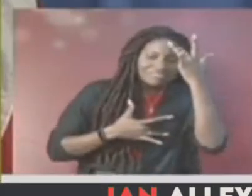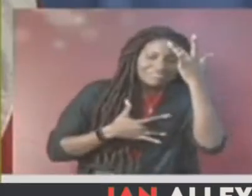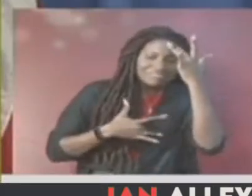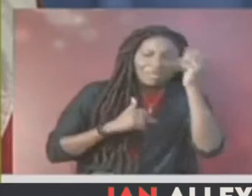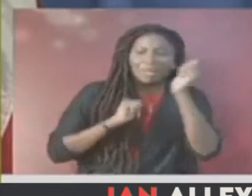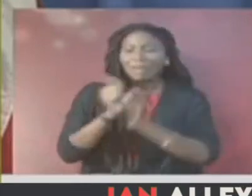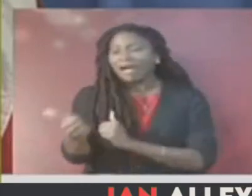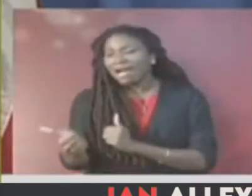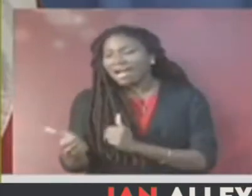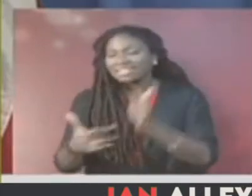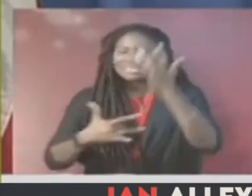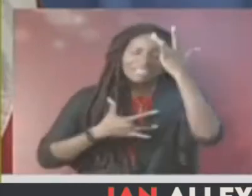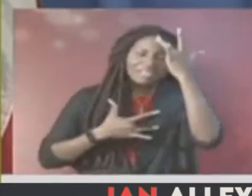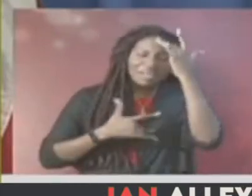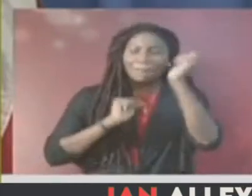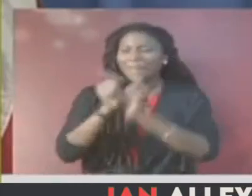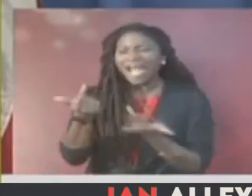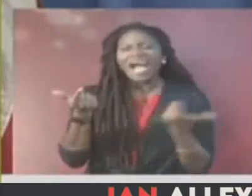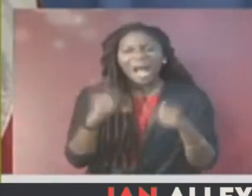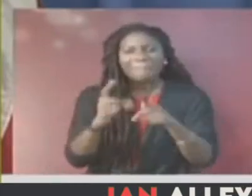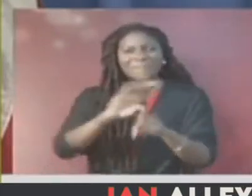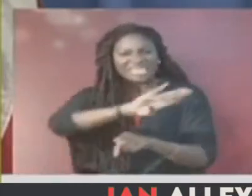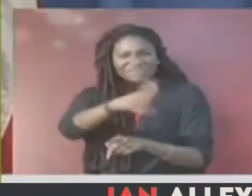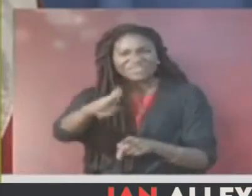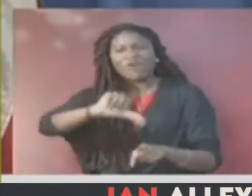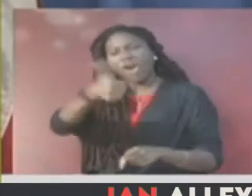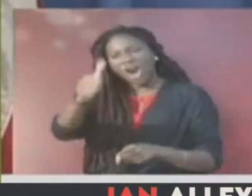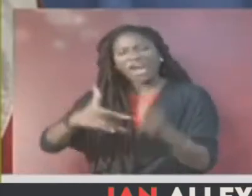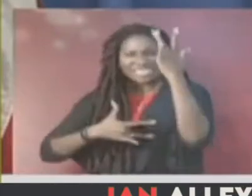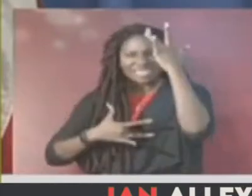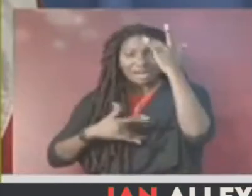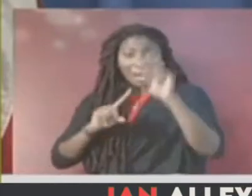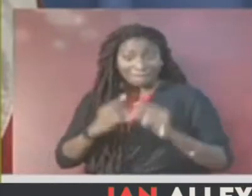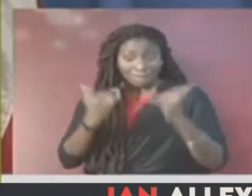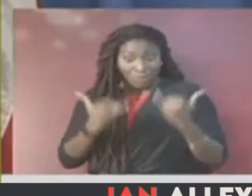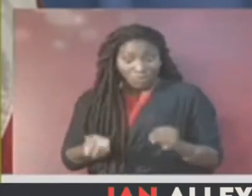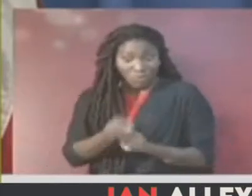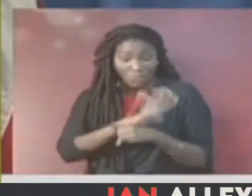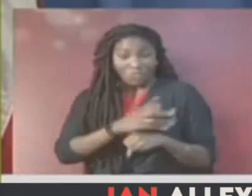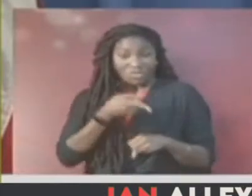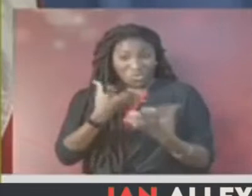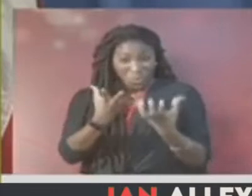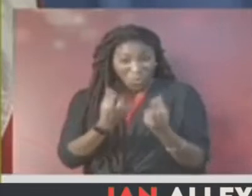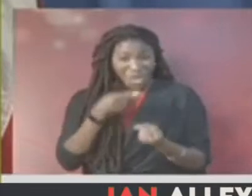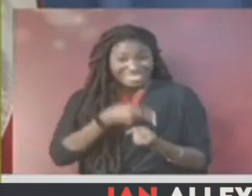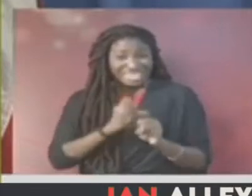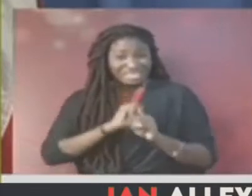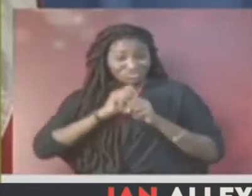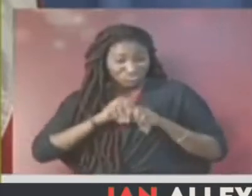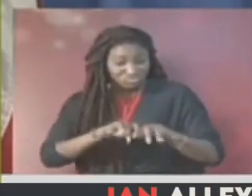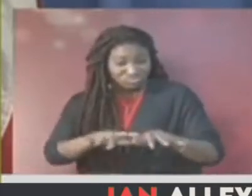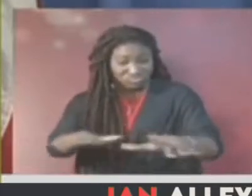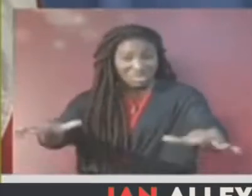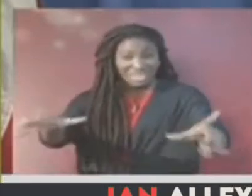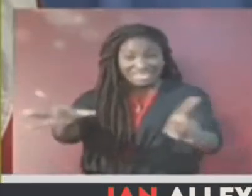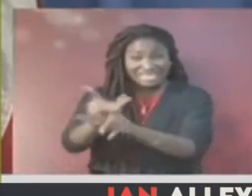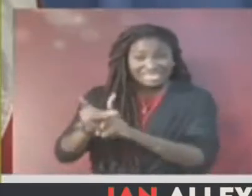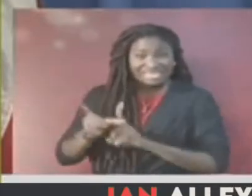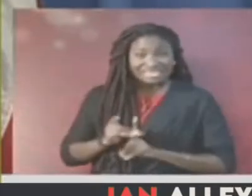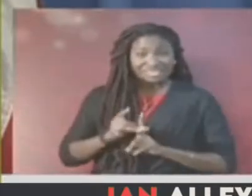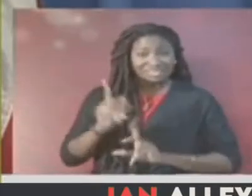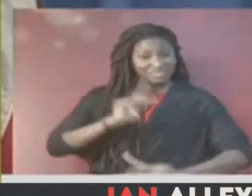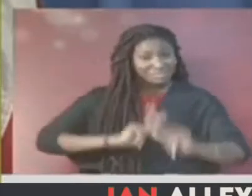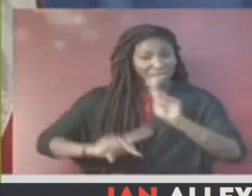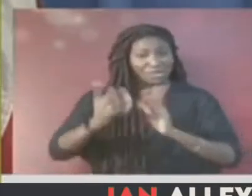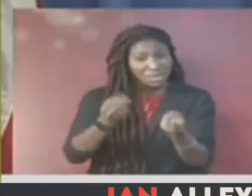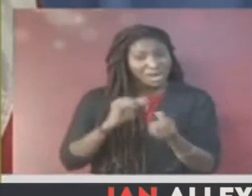with them. Sometimes they give us the flu, and one or two people die from the flu and so on. But this is not the same situation. If